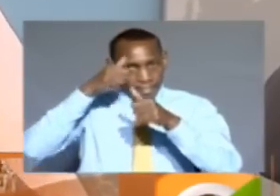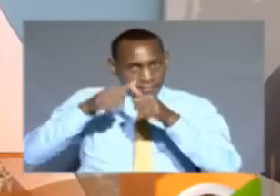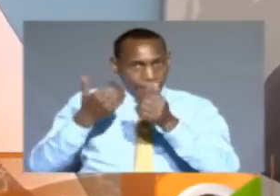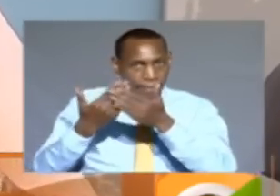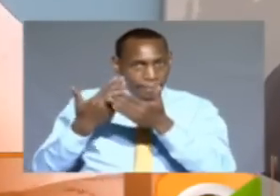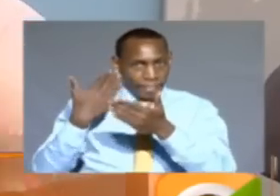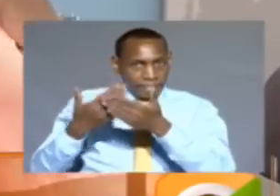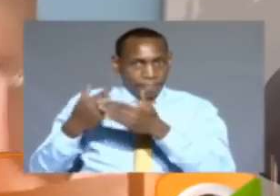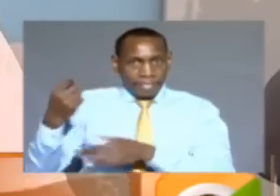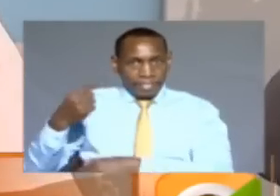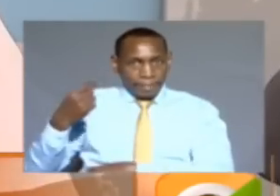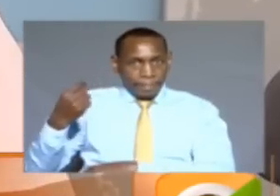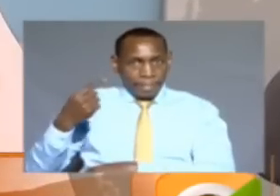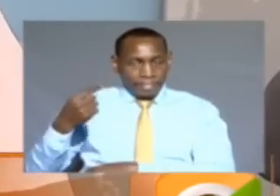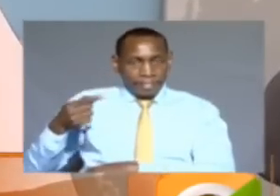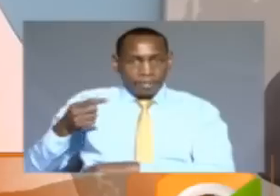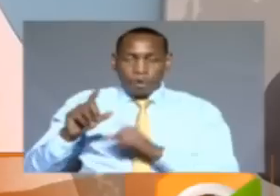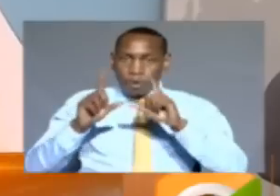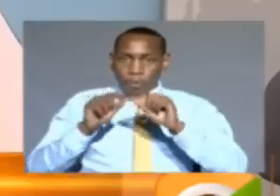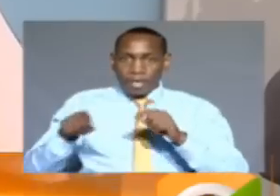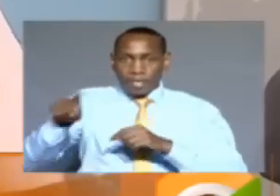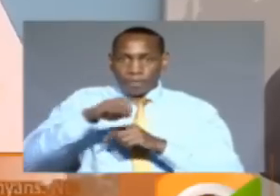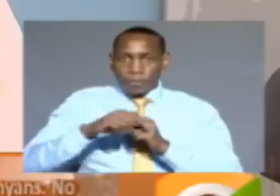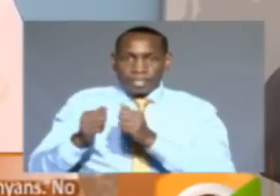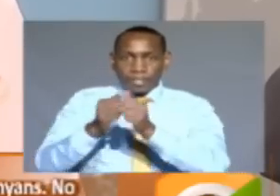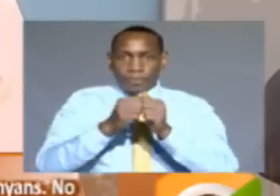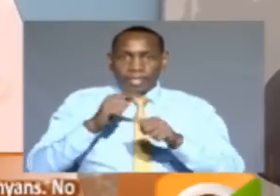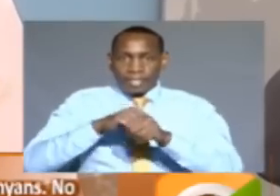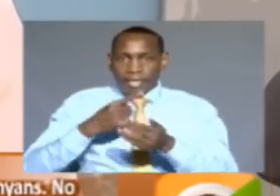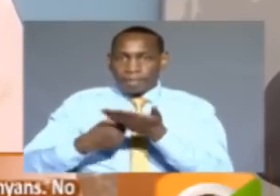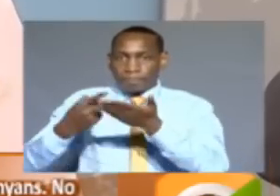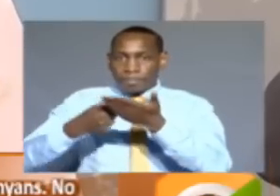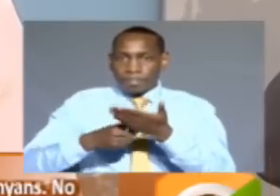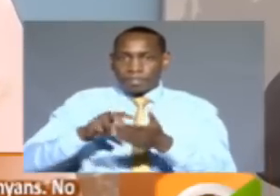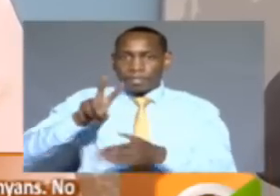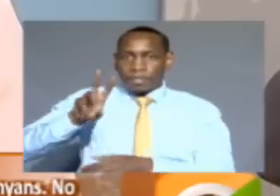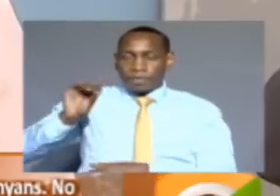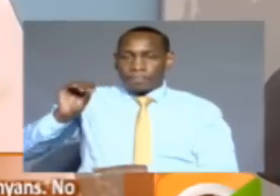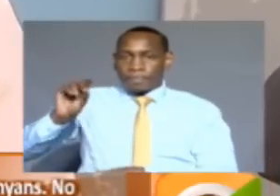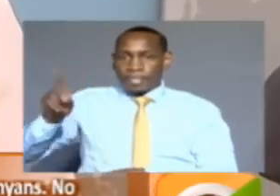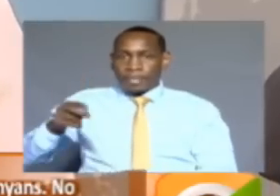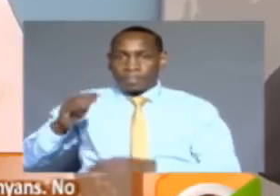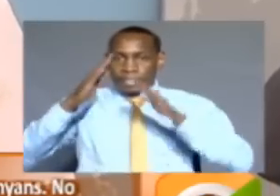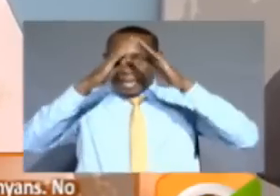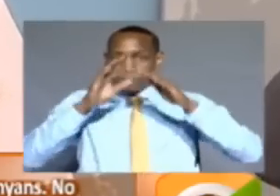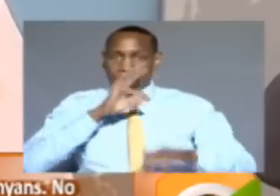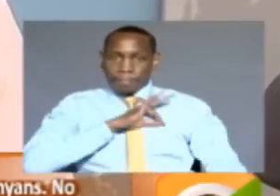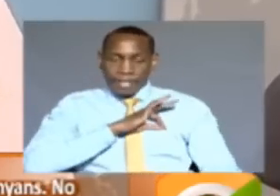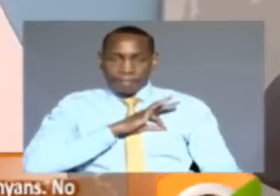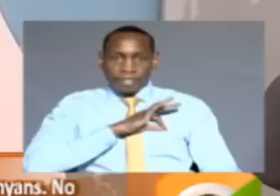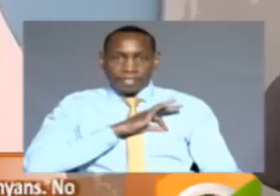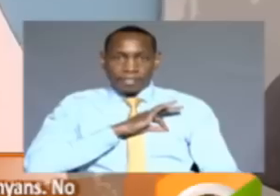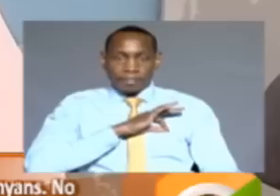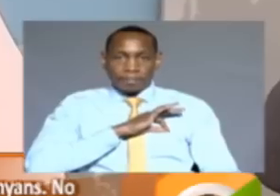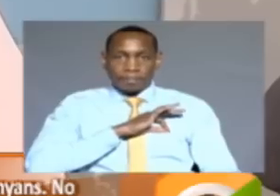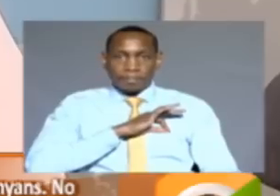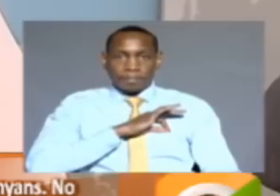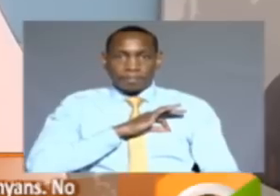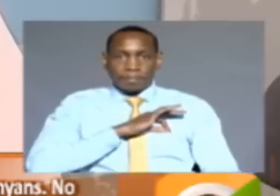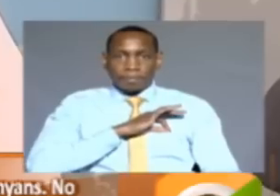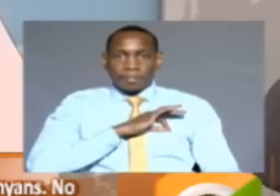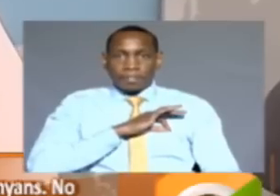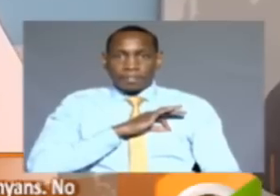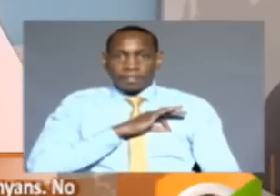past few months, that they were tuko pamoja was when you're discussing about the 250,000 shillings house allowance that all members of parliament in the